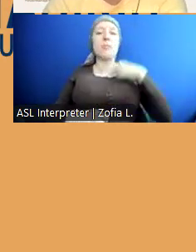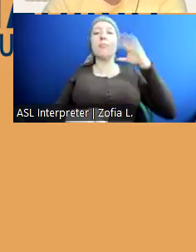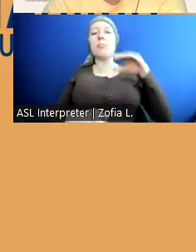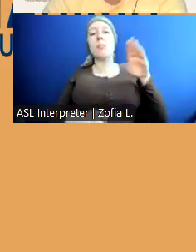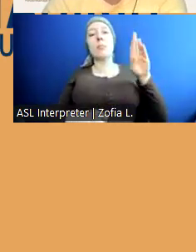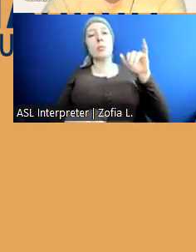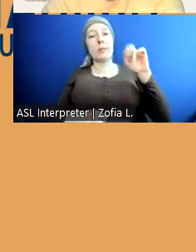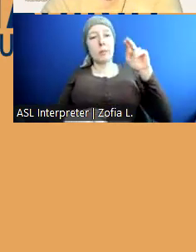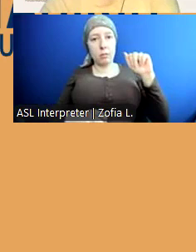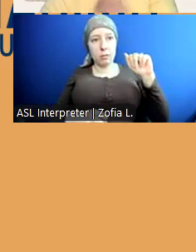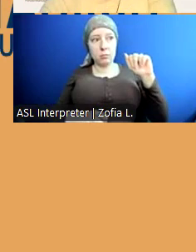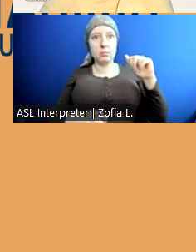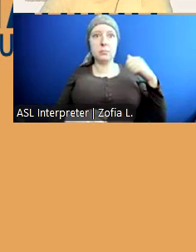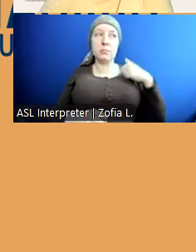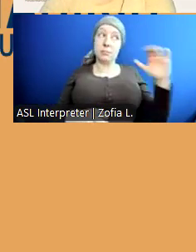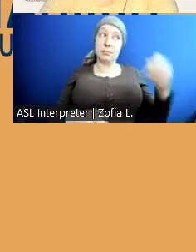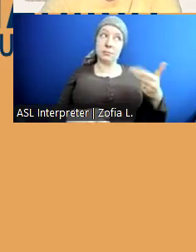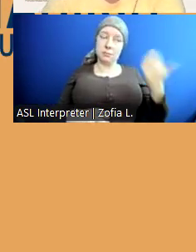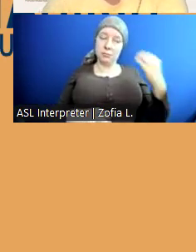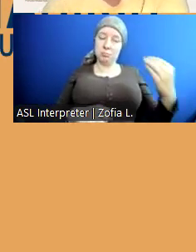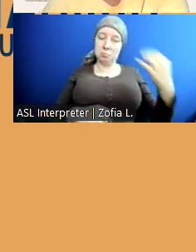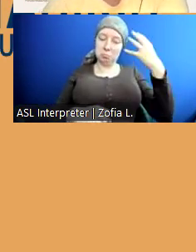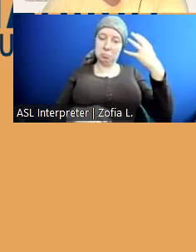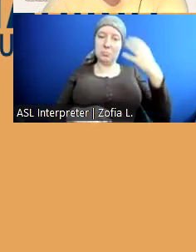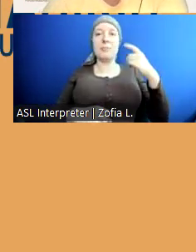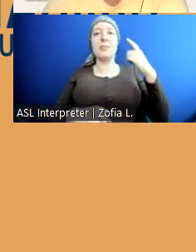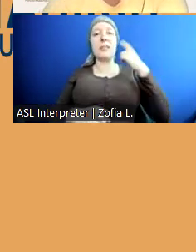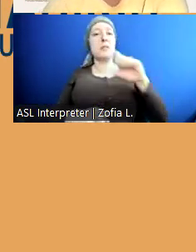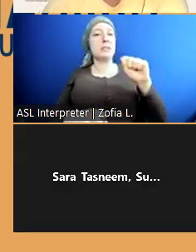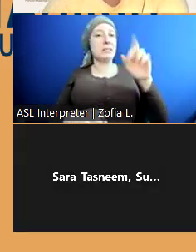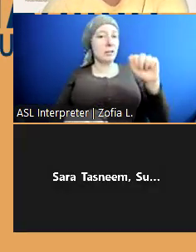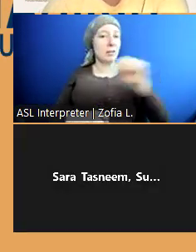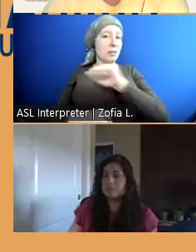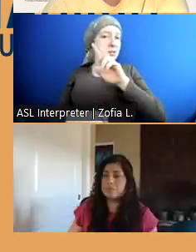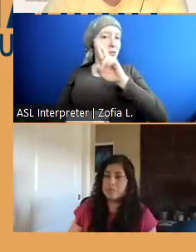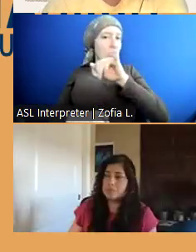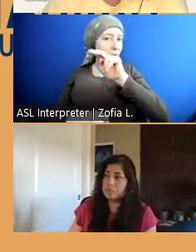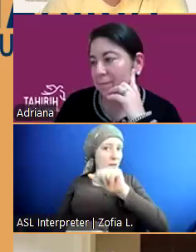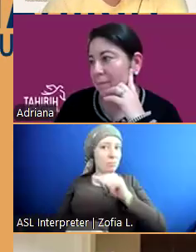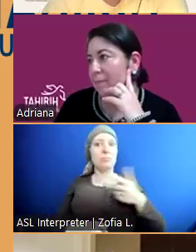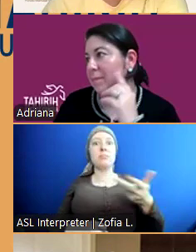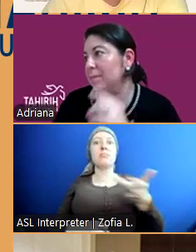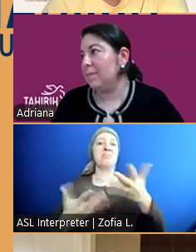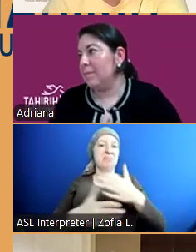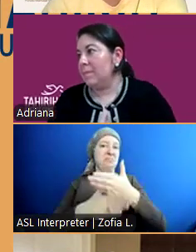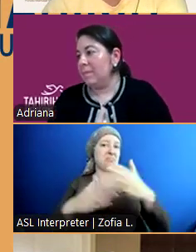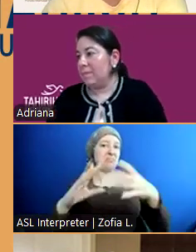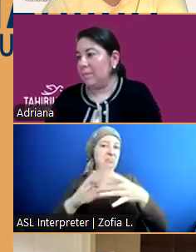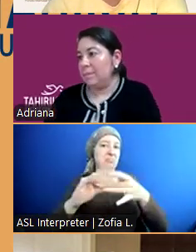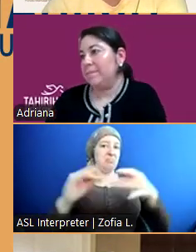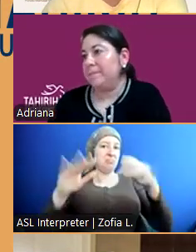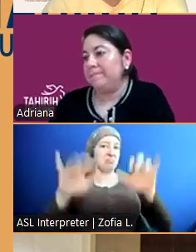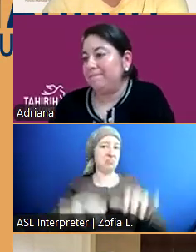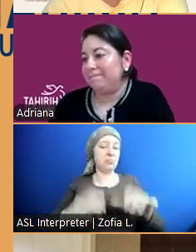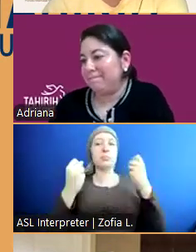Brianna, which I welcome to come back on video, the same for Sarah and Adriana, has shared in the chat many